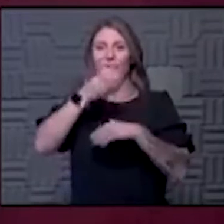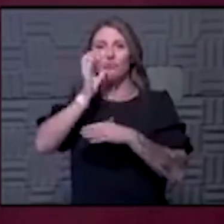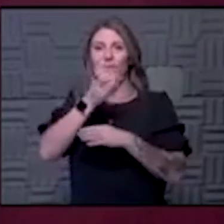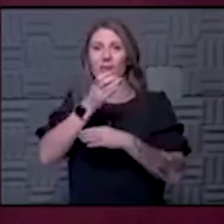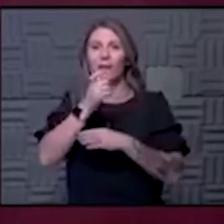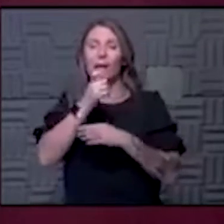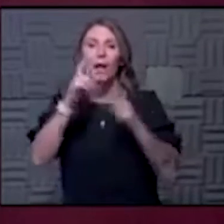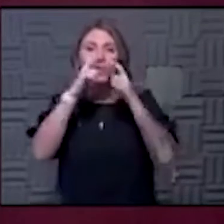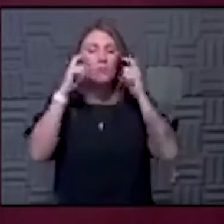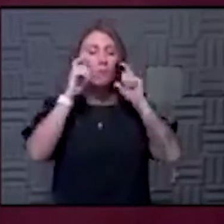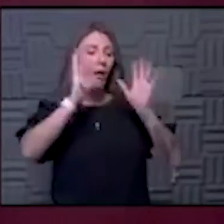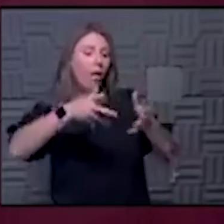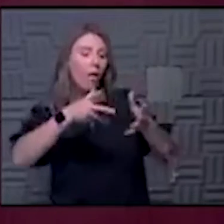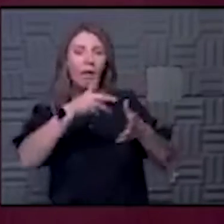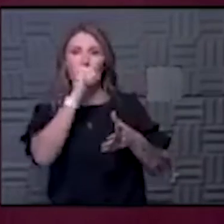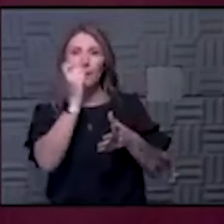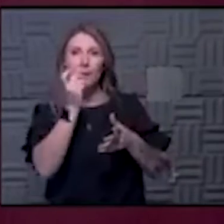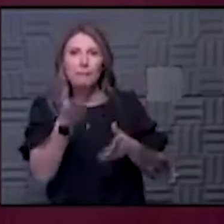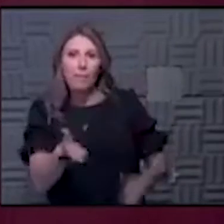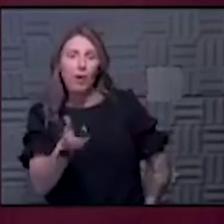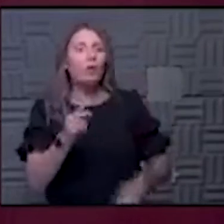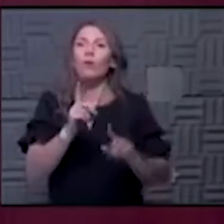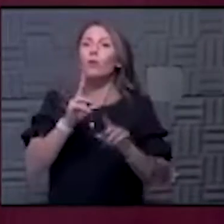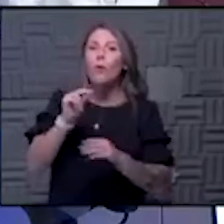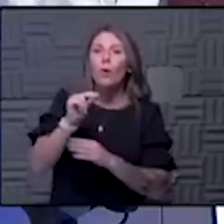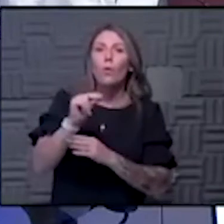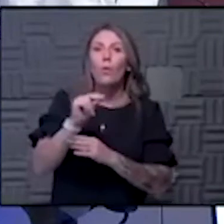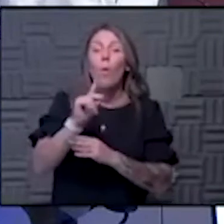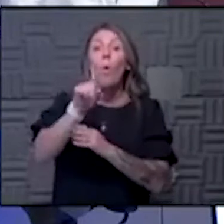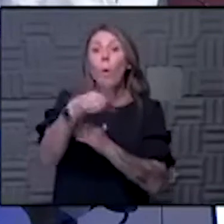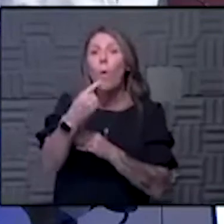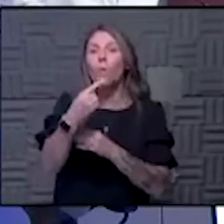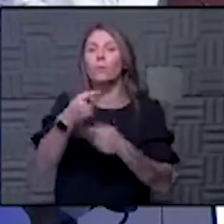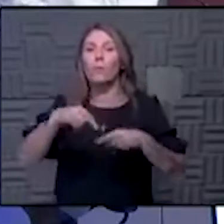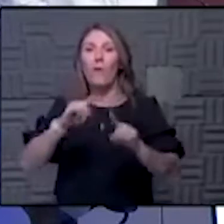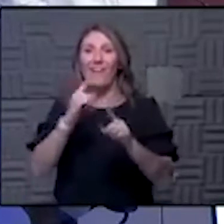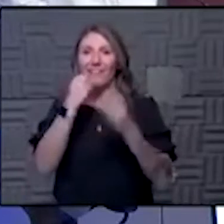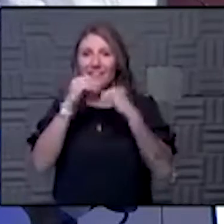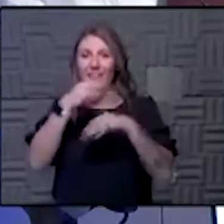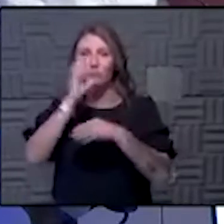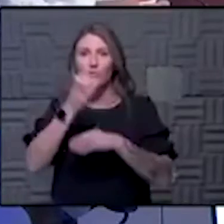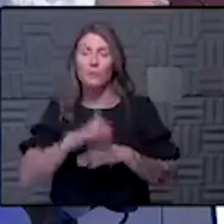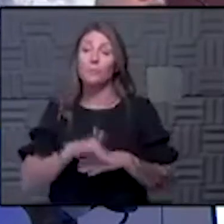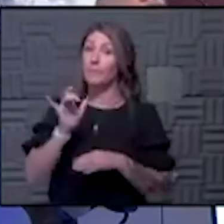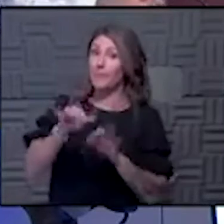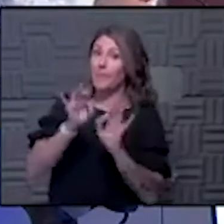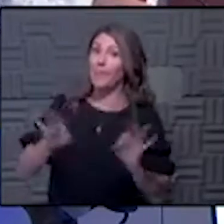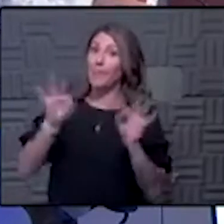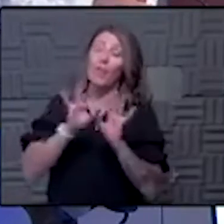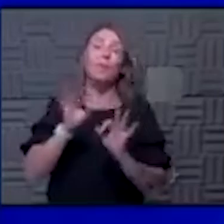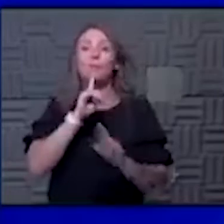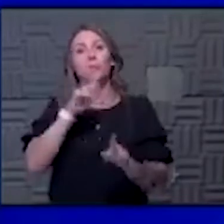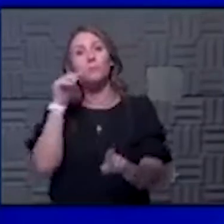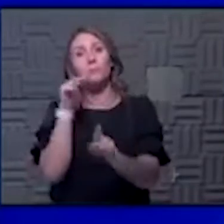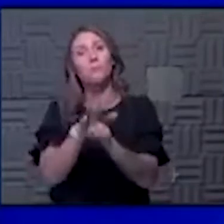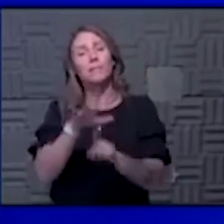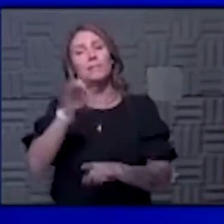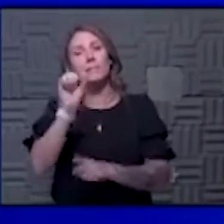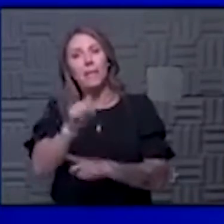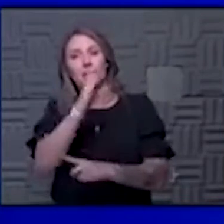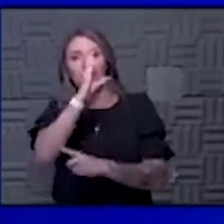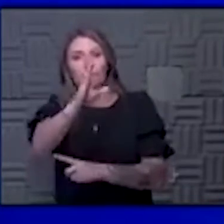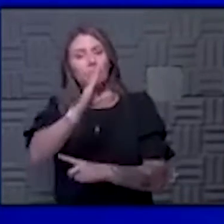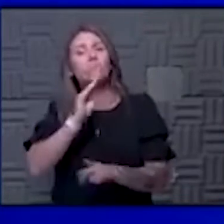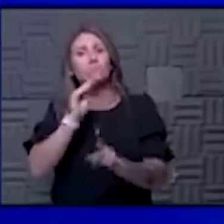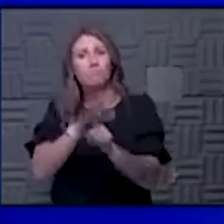because you're no longer in that patient care area. I think that's the key. It does affect us, to be honest. Let's just answer that part